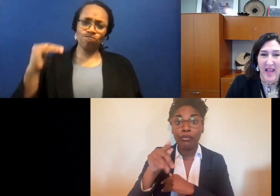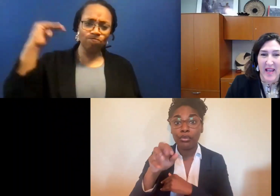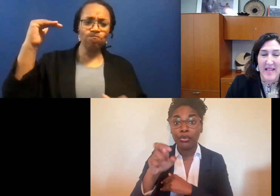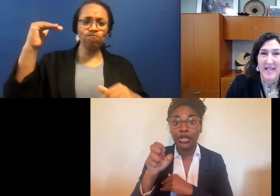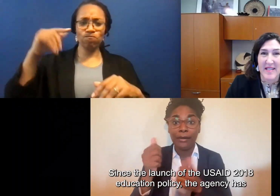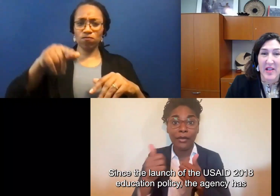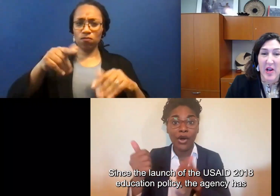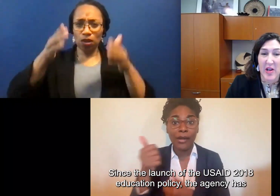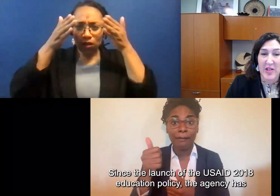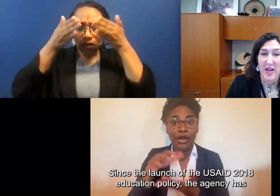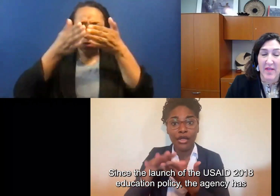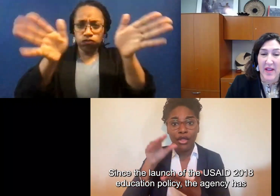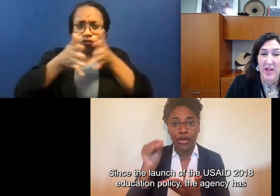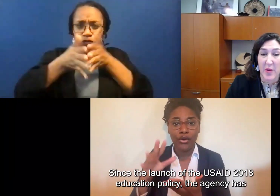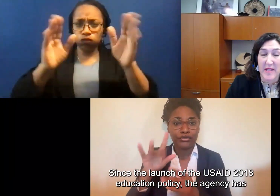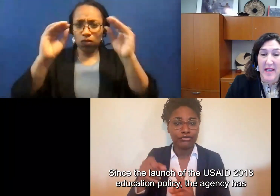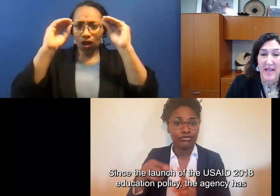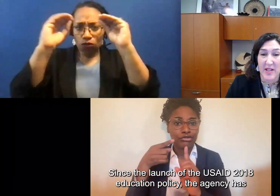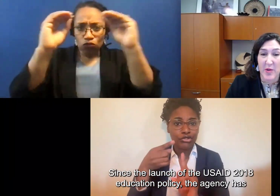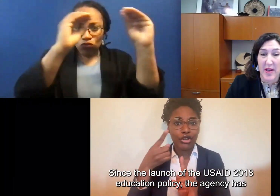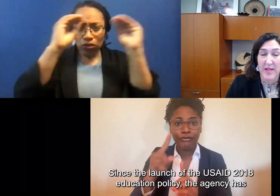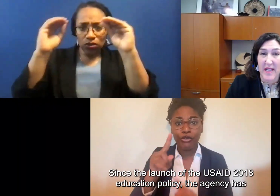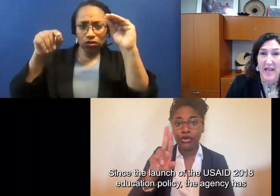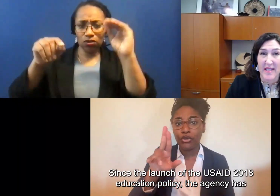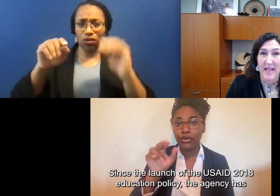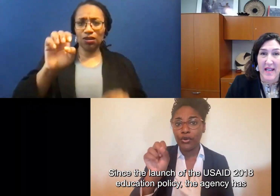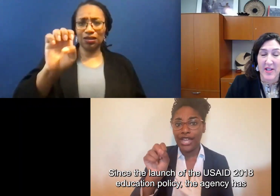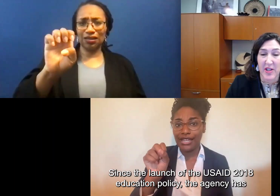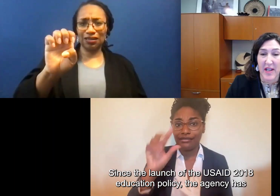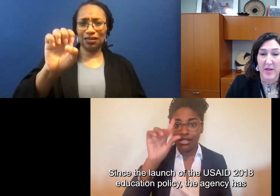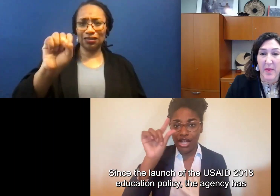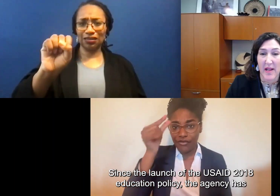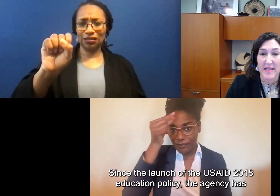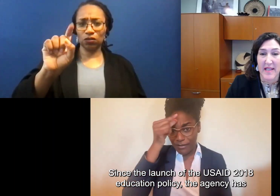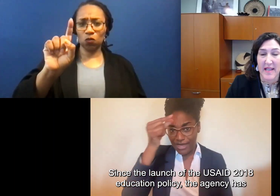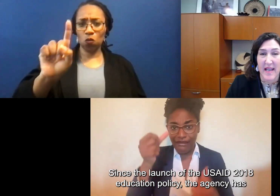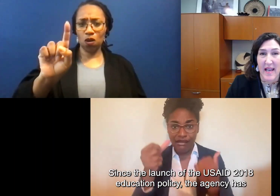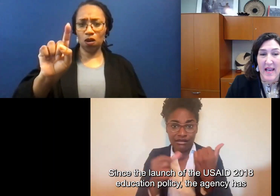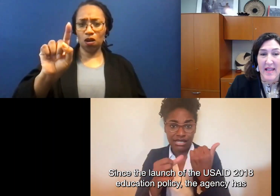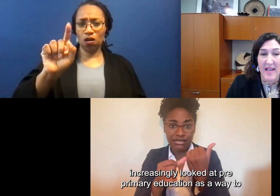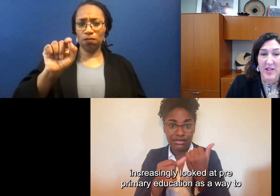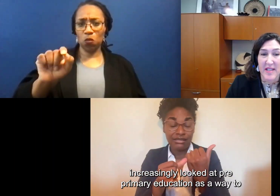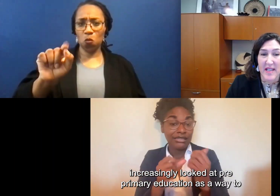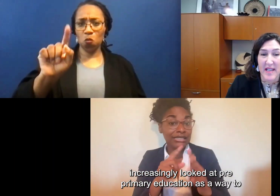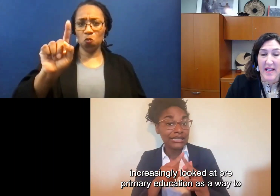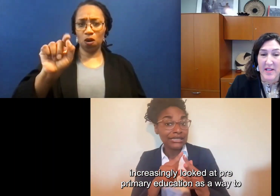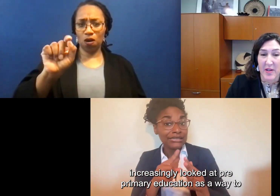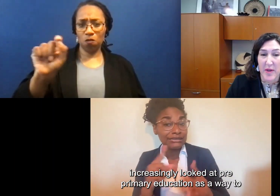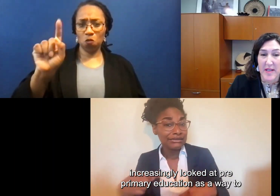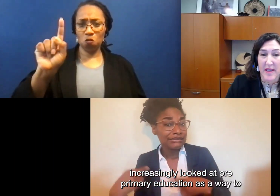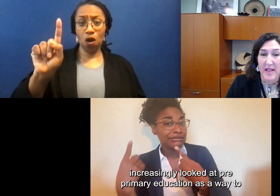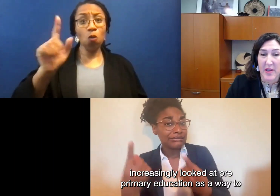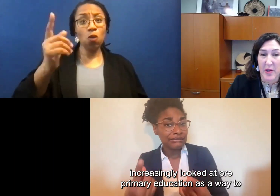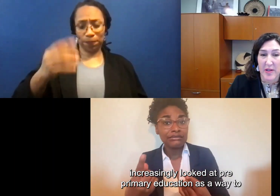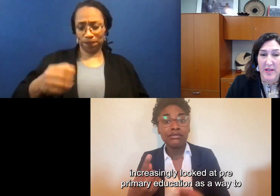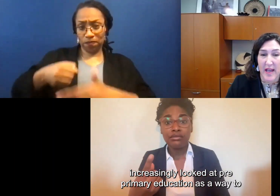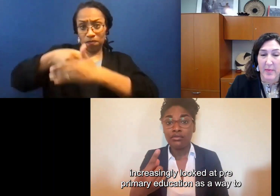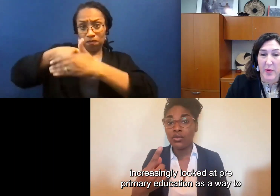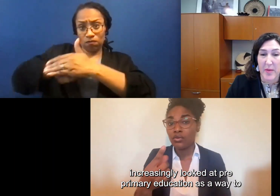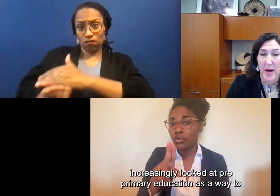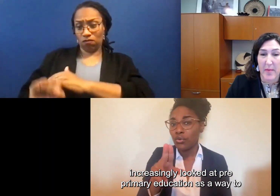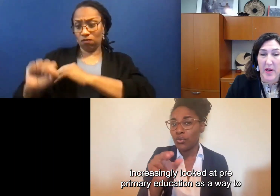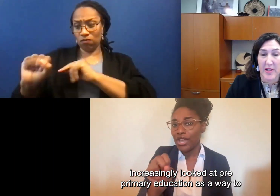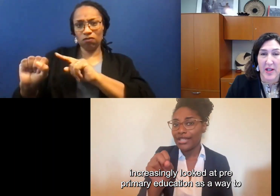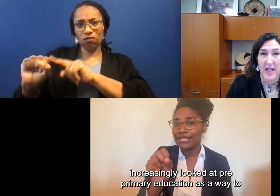Assistance. Since the launch of the USAID 2018 education policy, the agency has increasingly